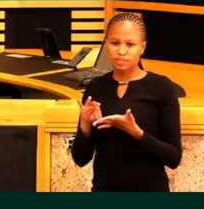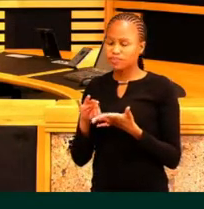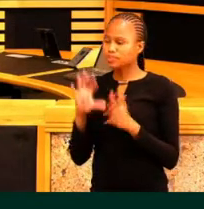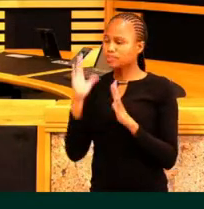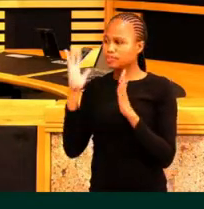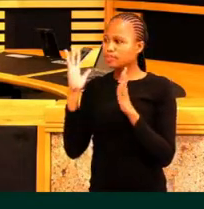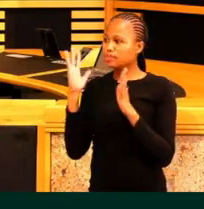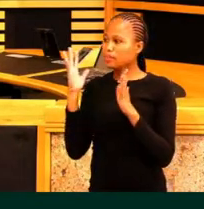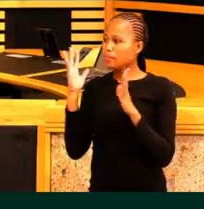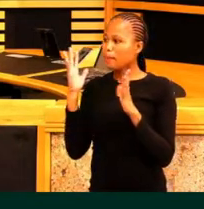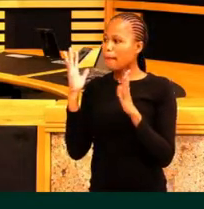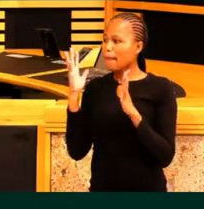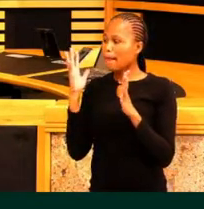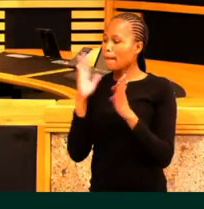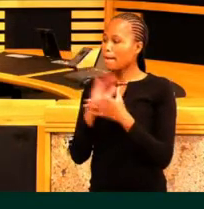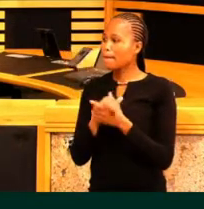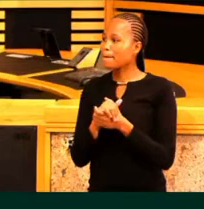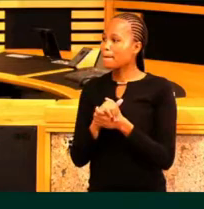thank you